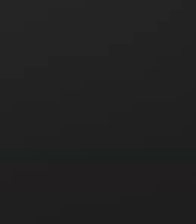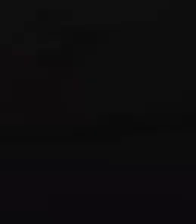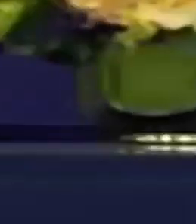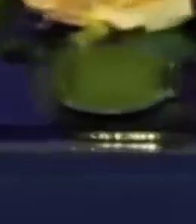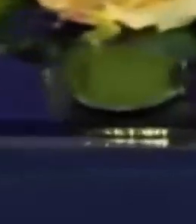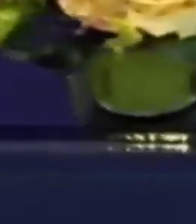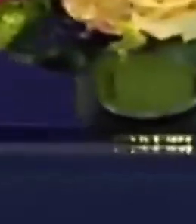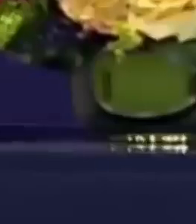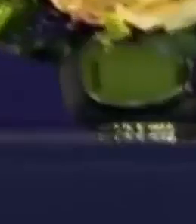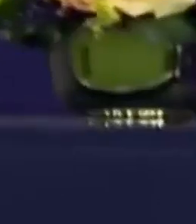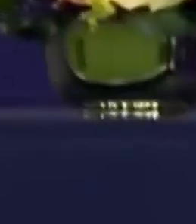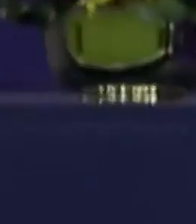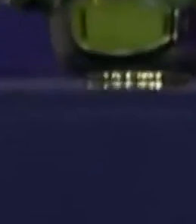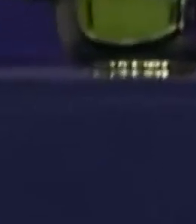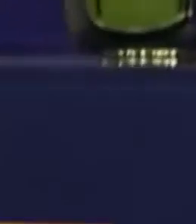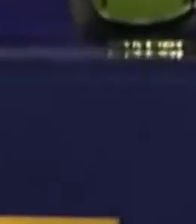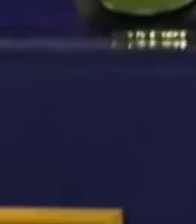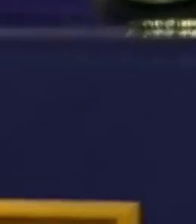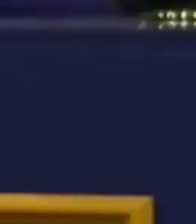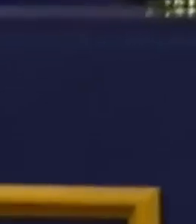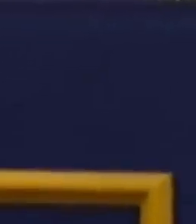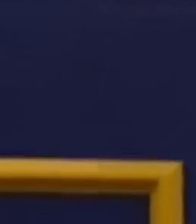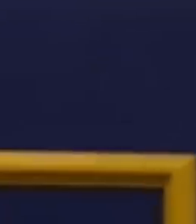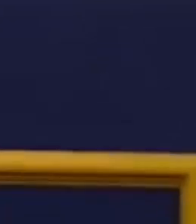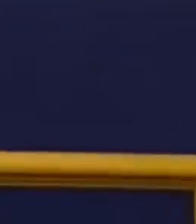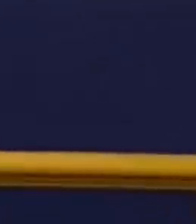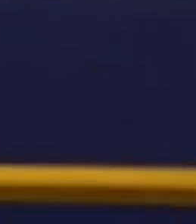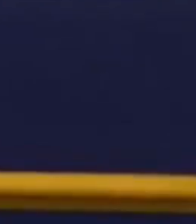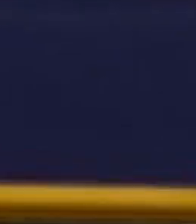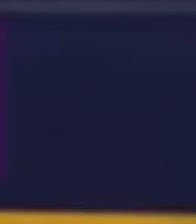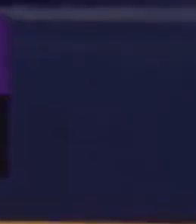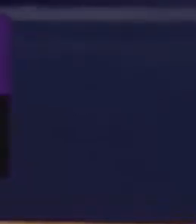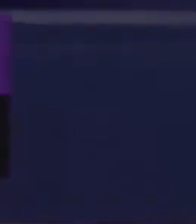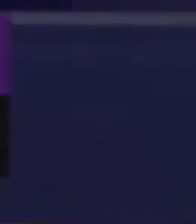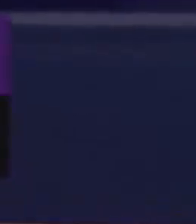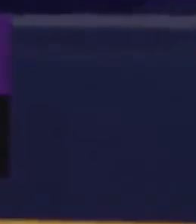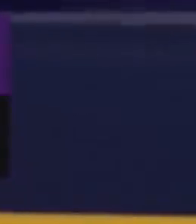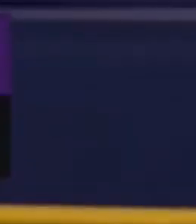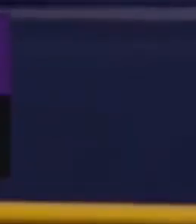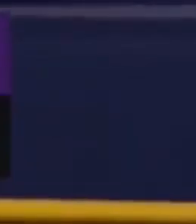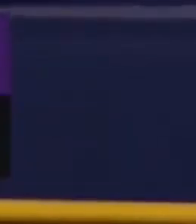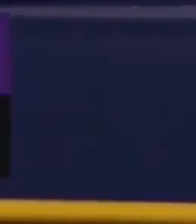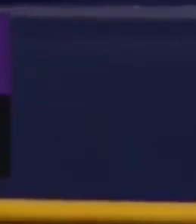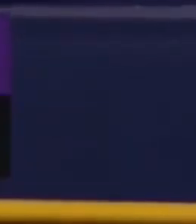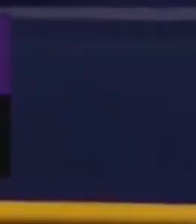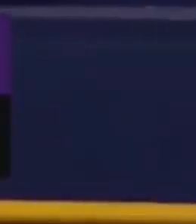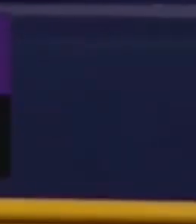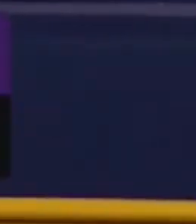Next dog up in the 8-inch class is Pink, a Papillon handled by